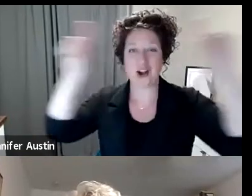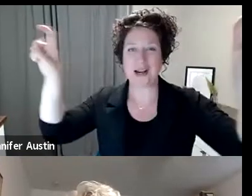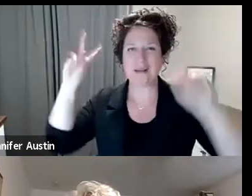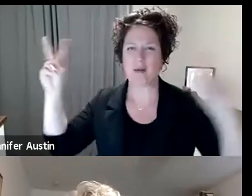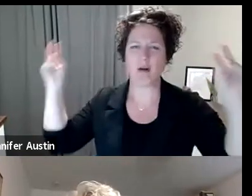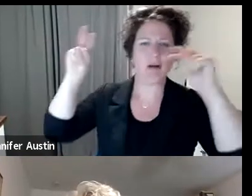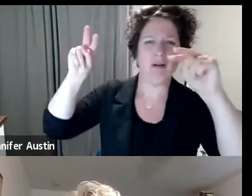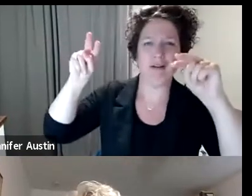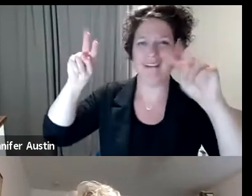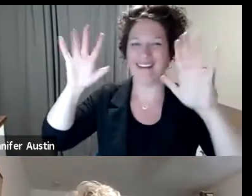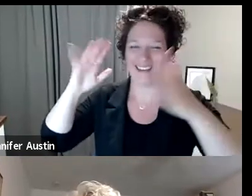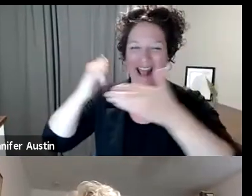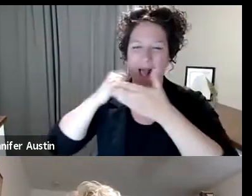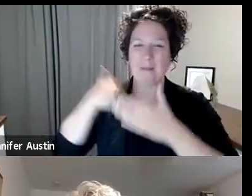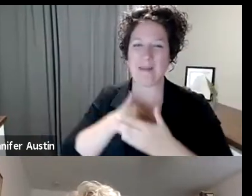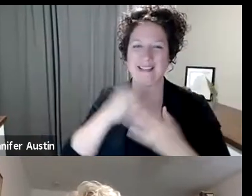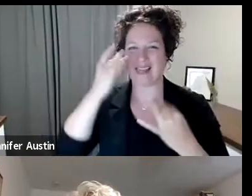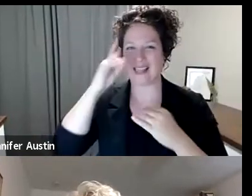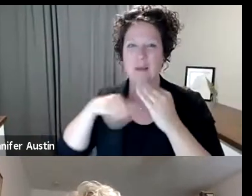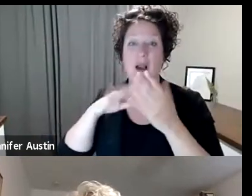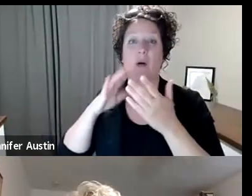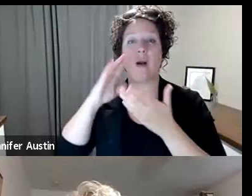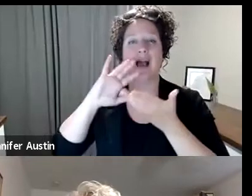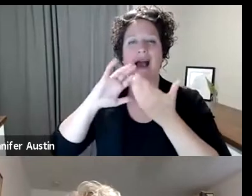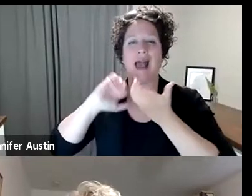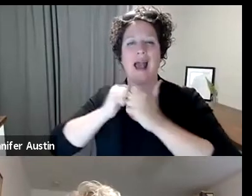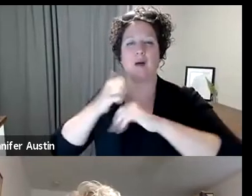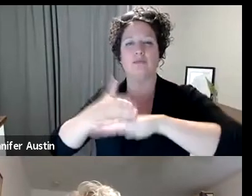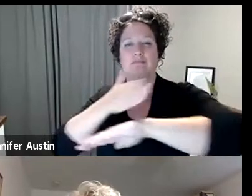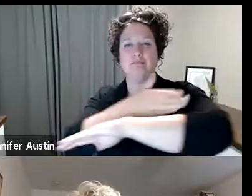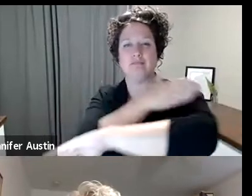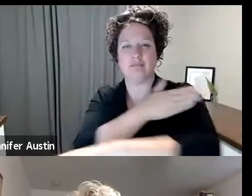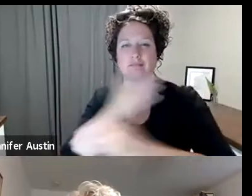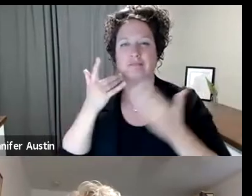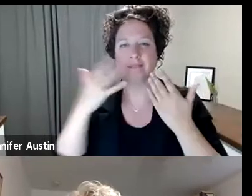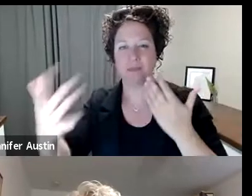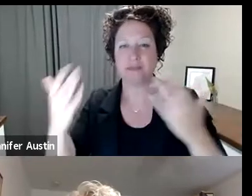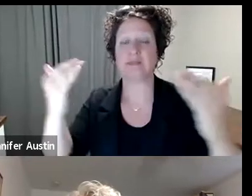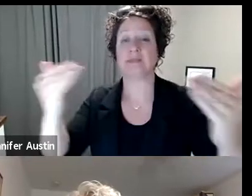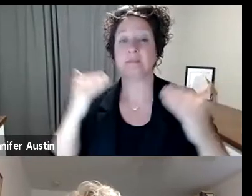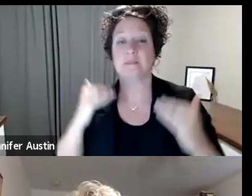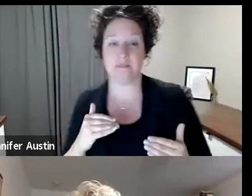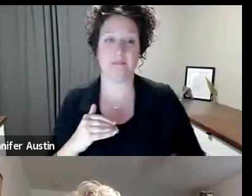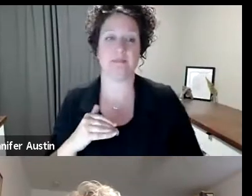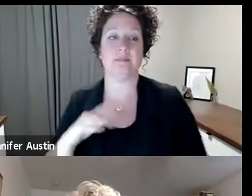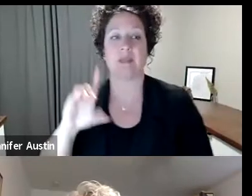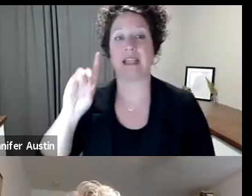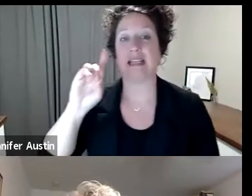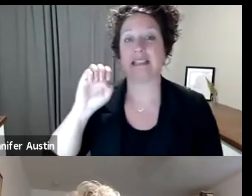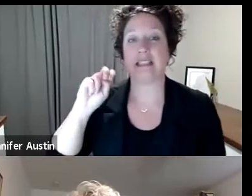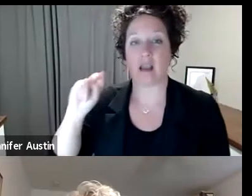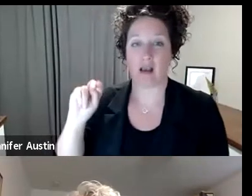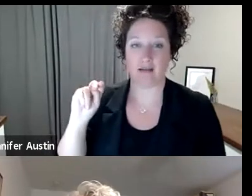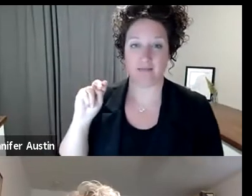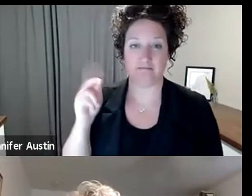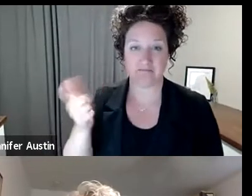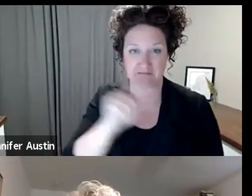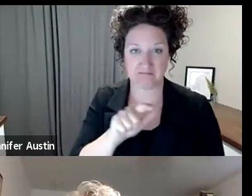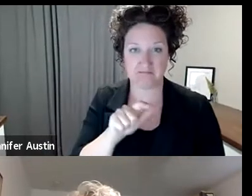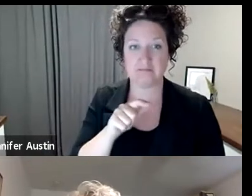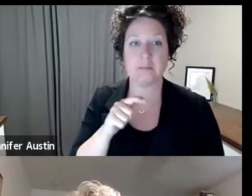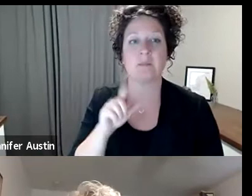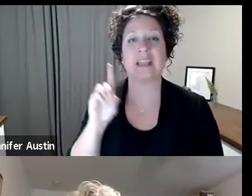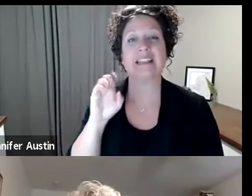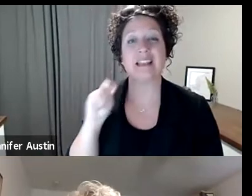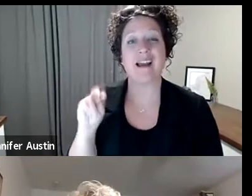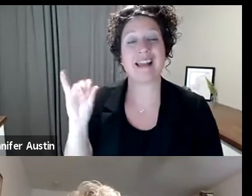think through what we can do better, all of us. I'm gonna turn it to Dion now, because Dion,